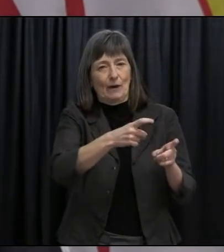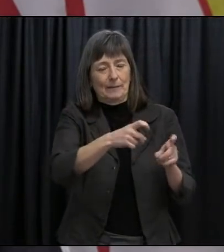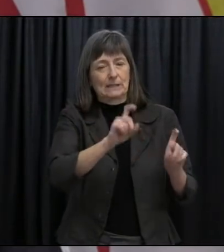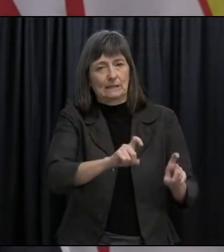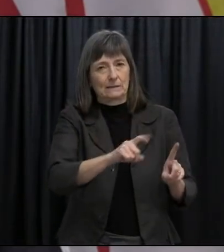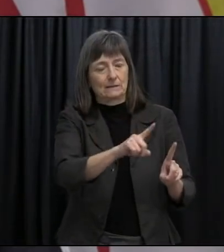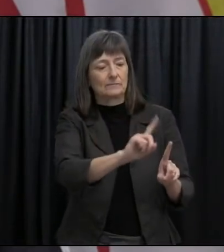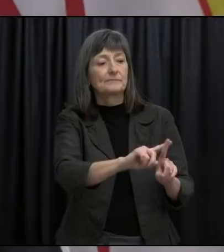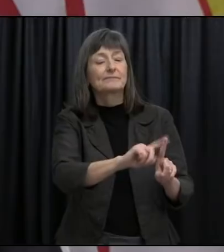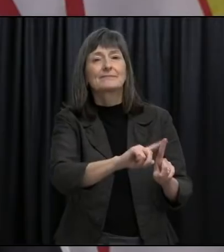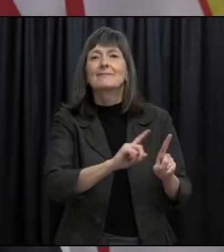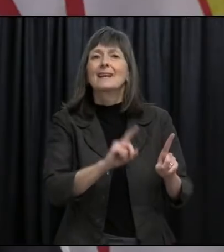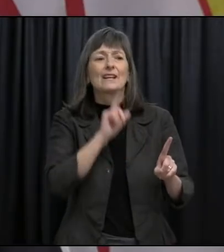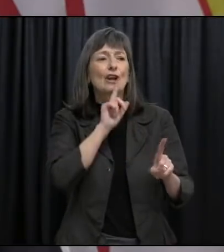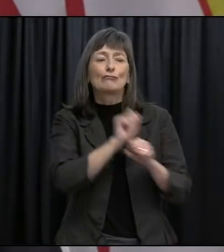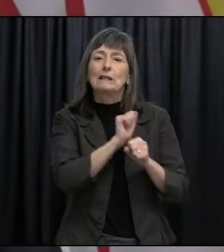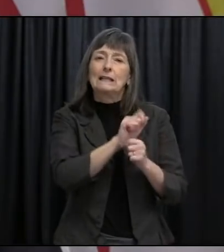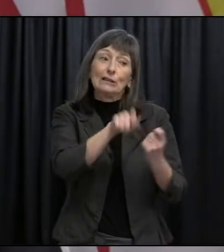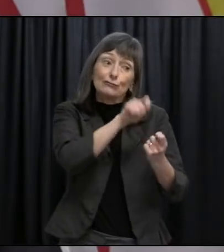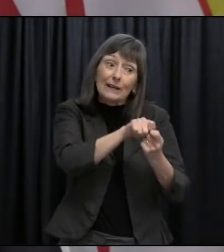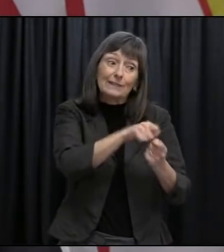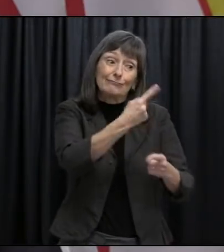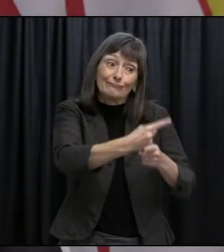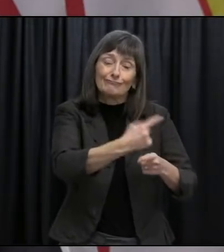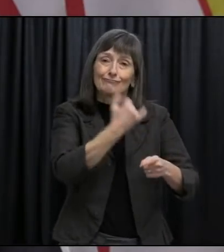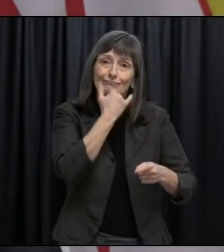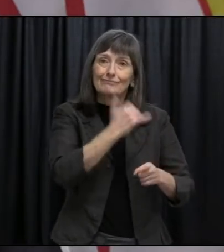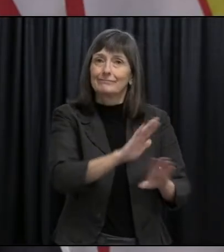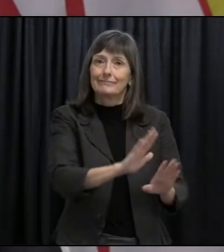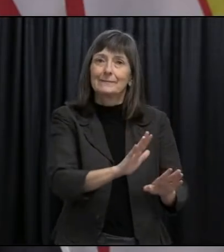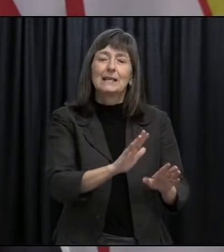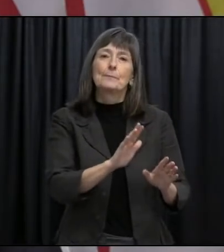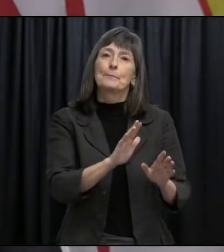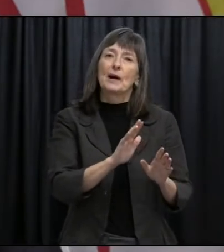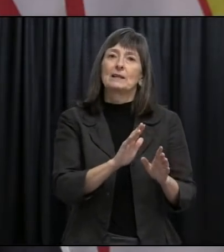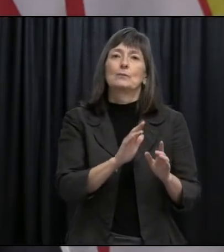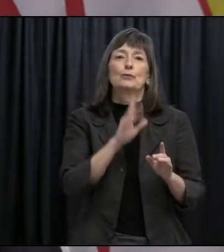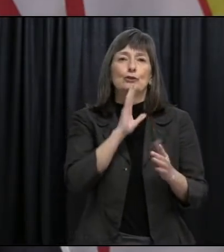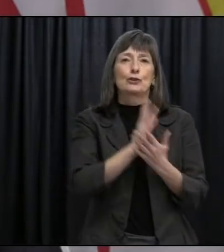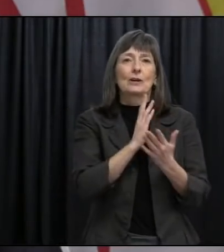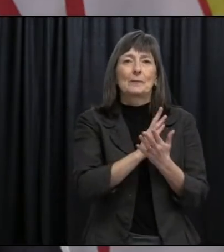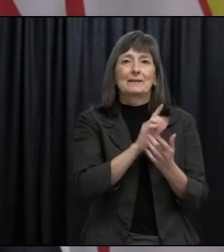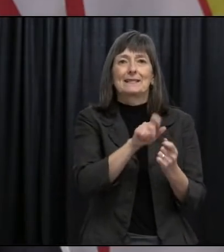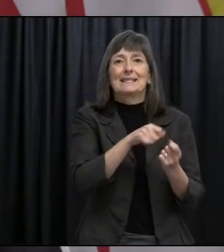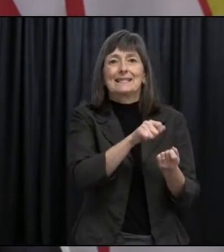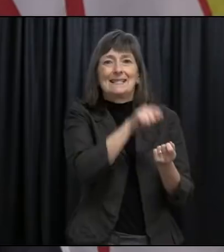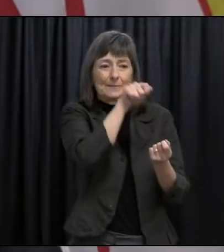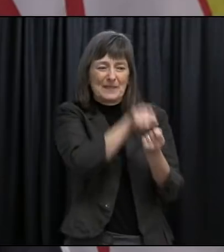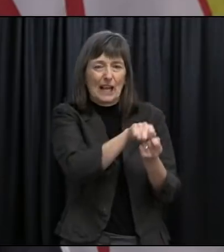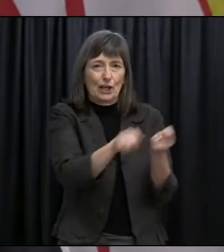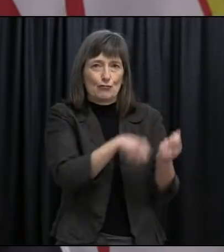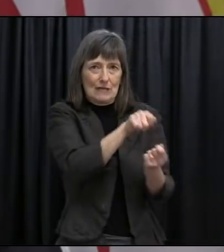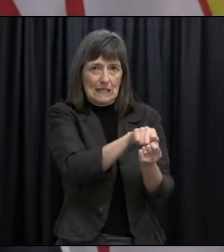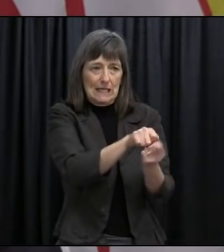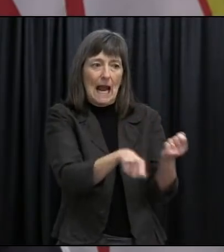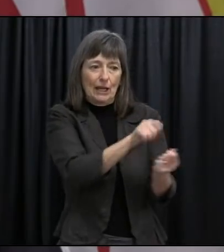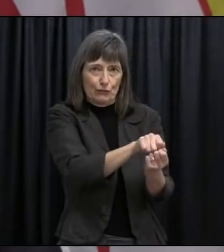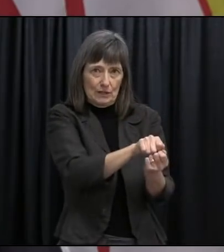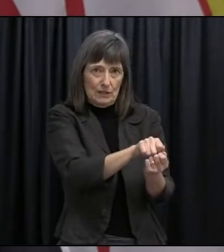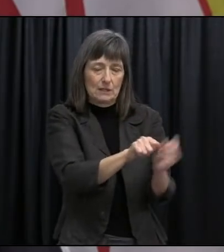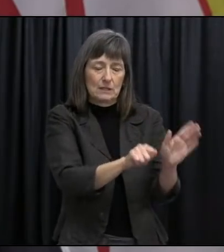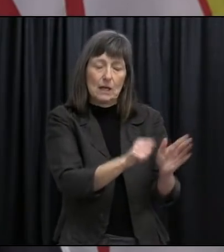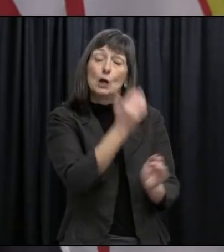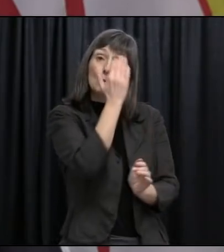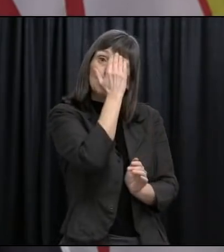test, we don't talk so much about the accuracy as we talk about the sensitivity and specificity of the test. So we know